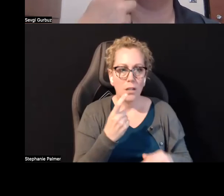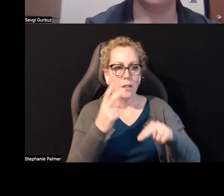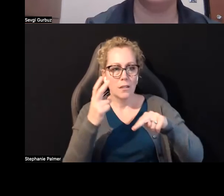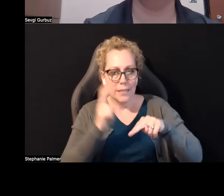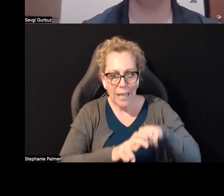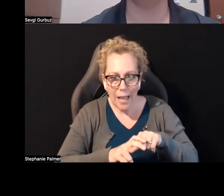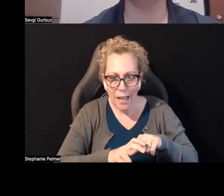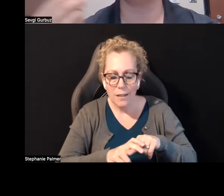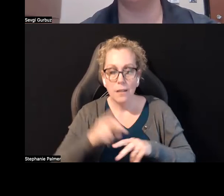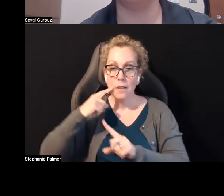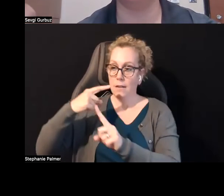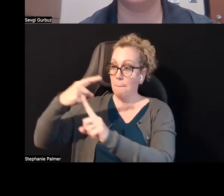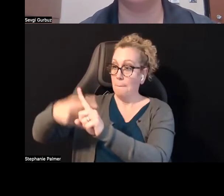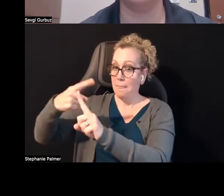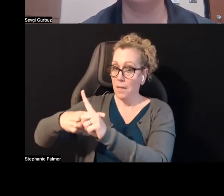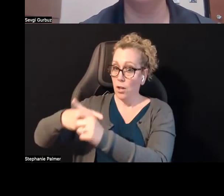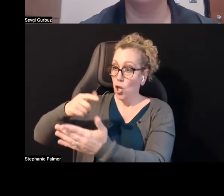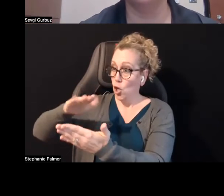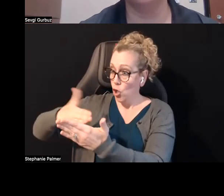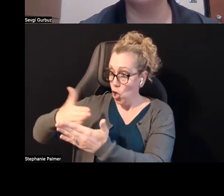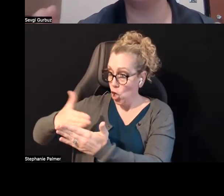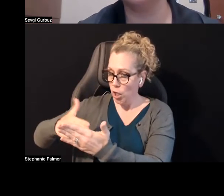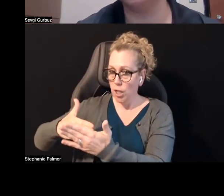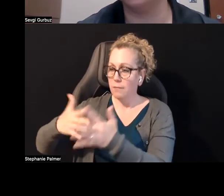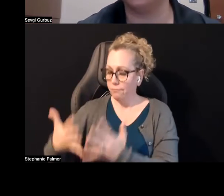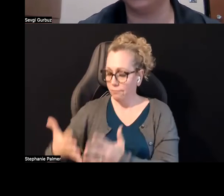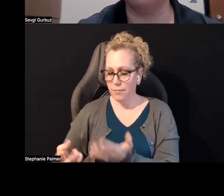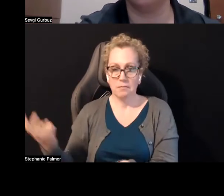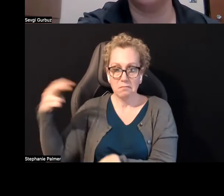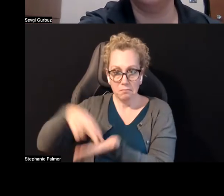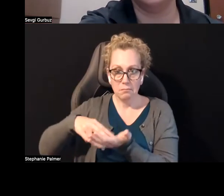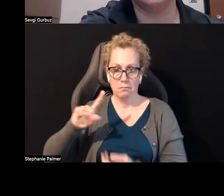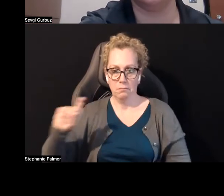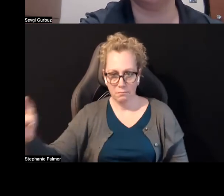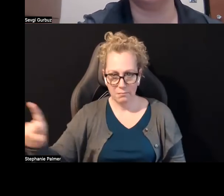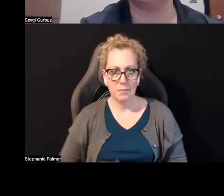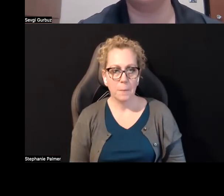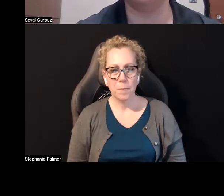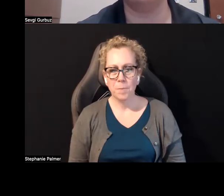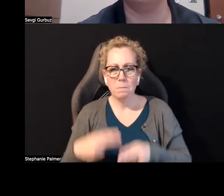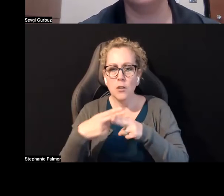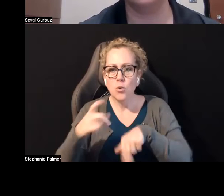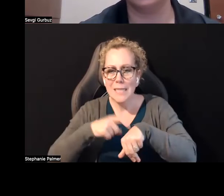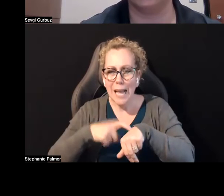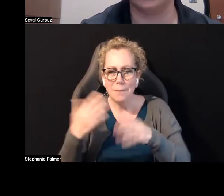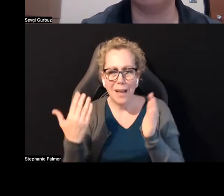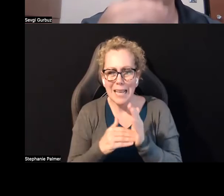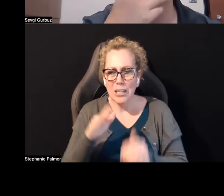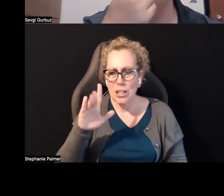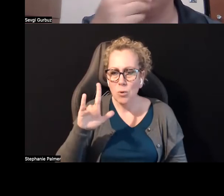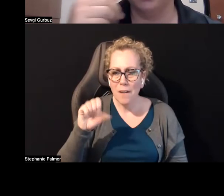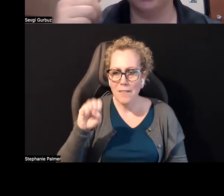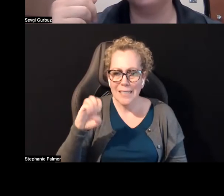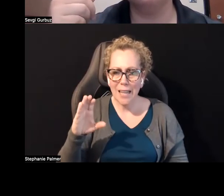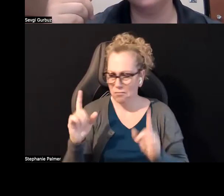then they said again, then they stood up again, etc. Over short intervals of time. So you can see this is only a 25-second